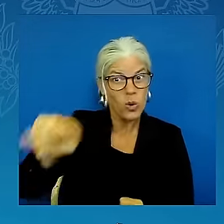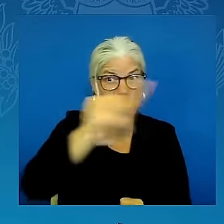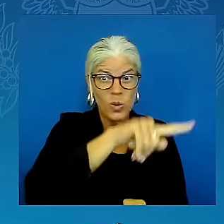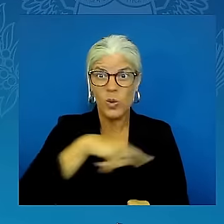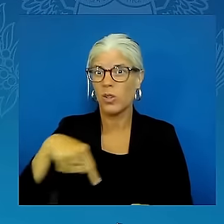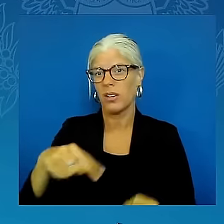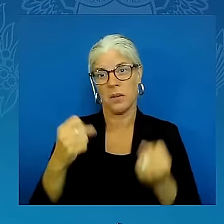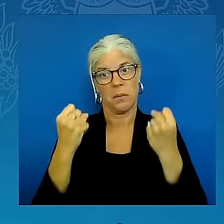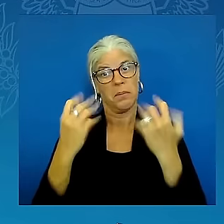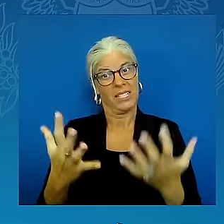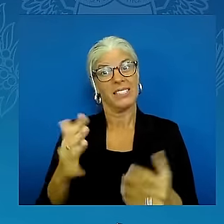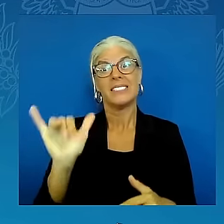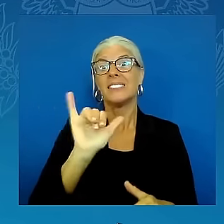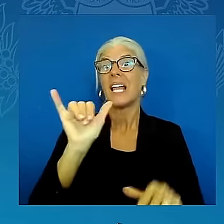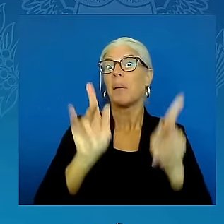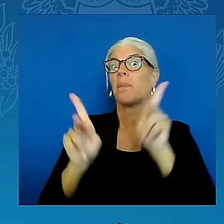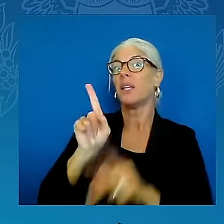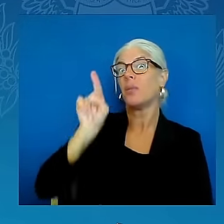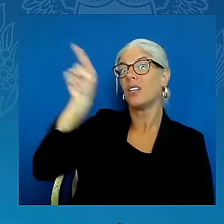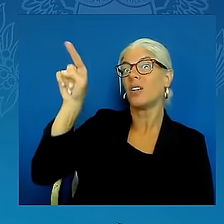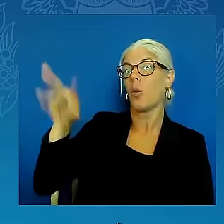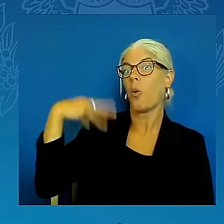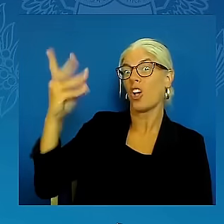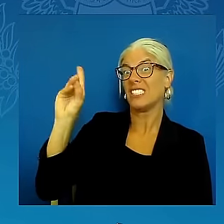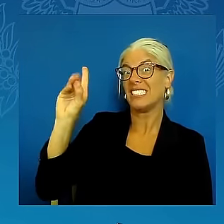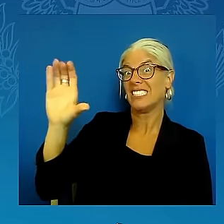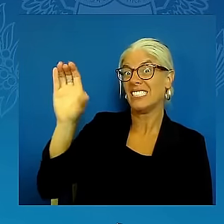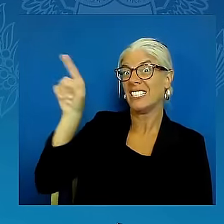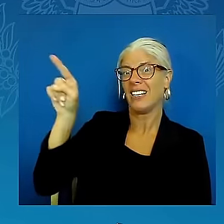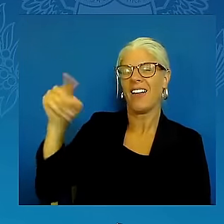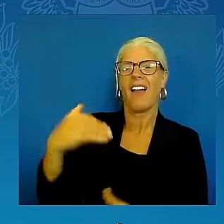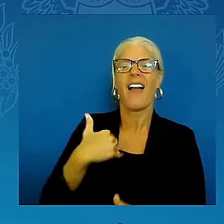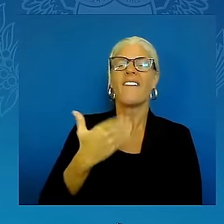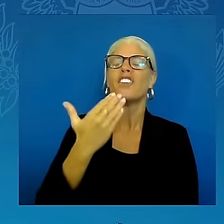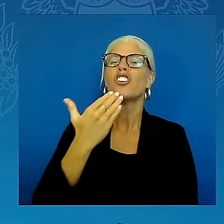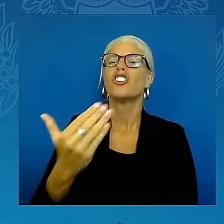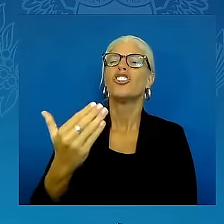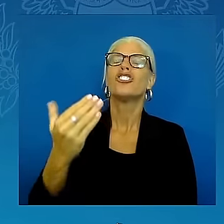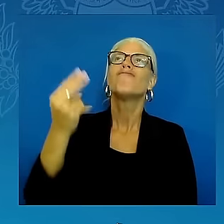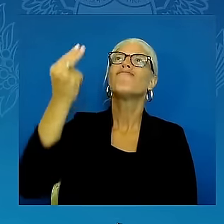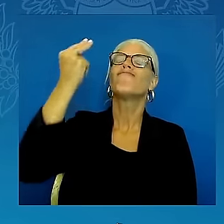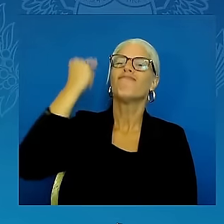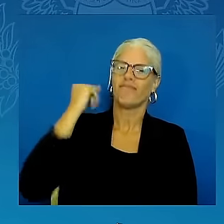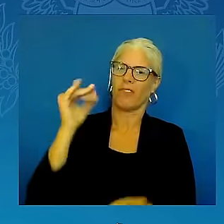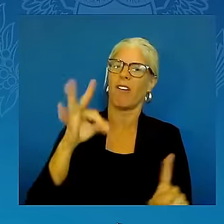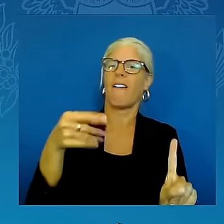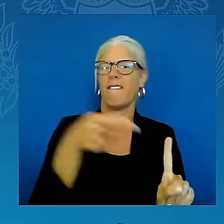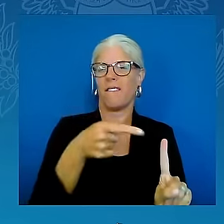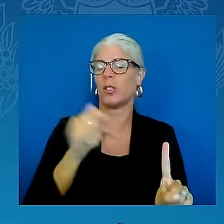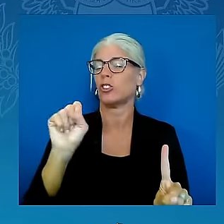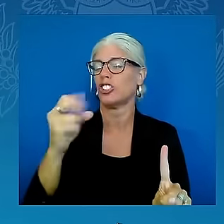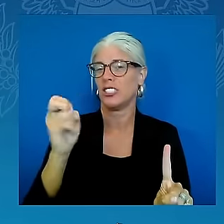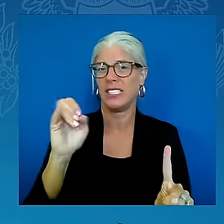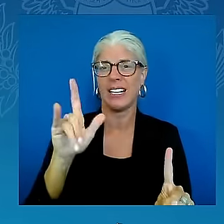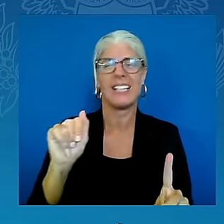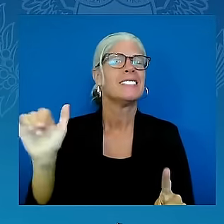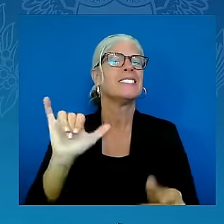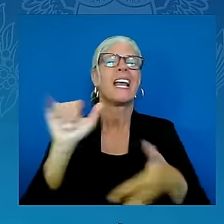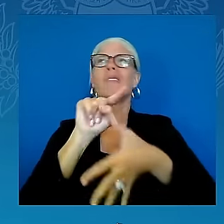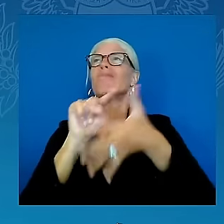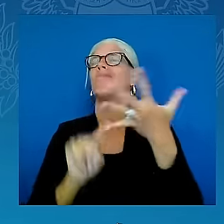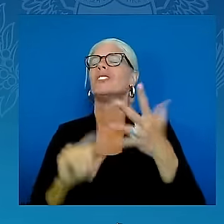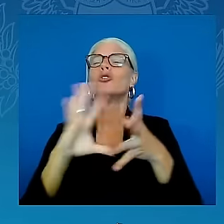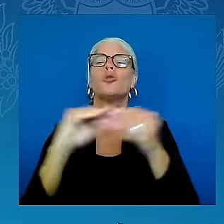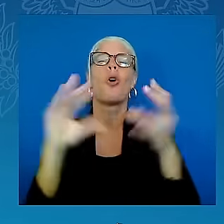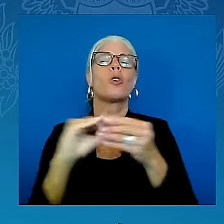She was a force, but she never allowed anything to be mediocre. She always expected in all of us